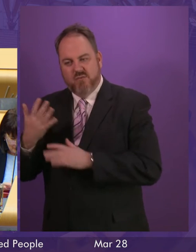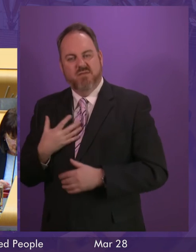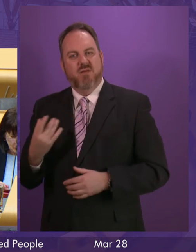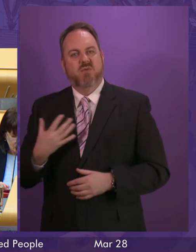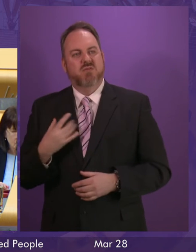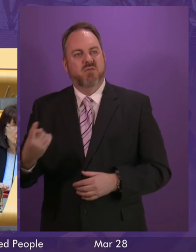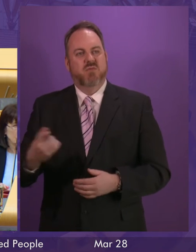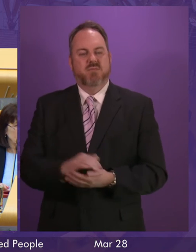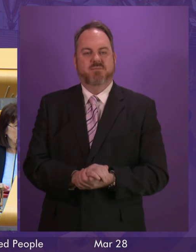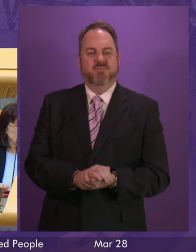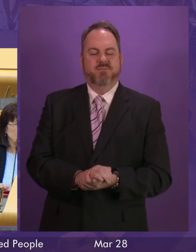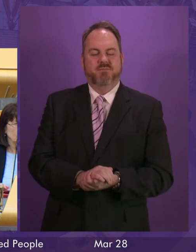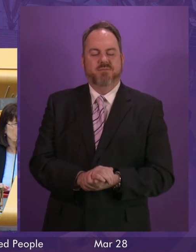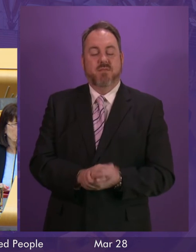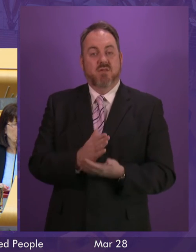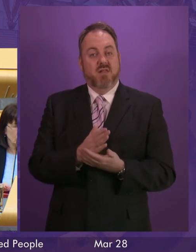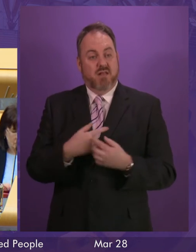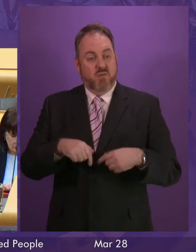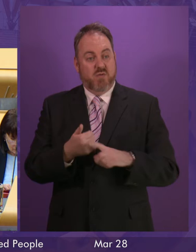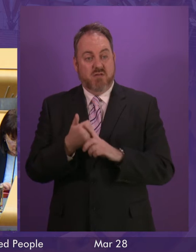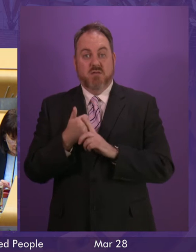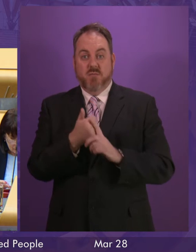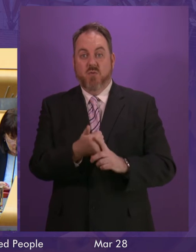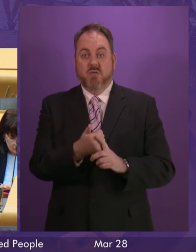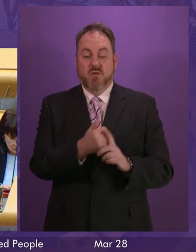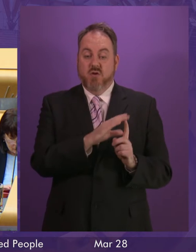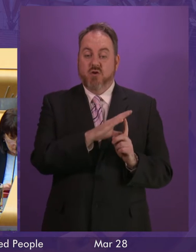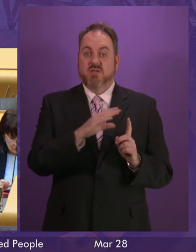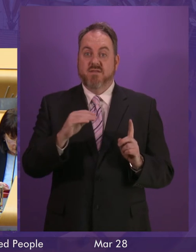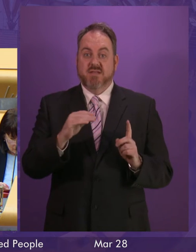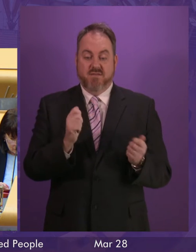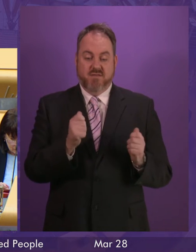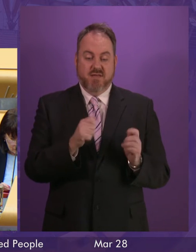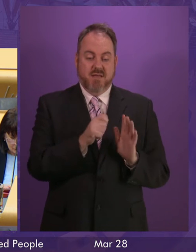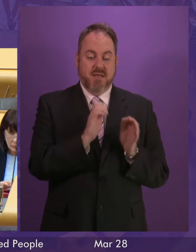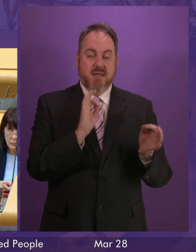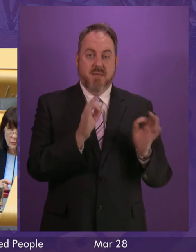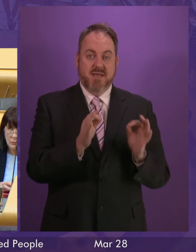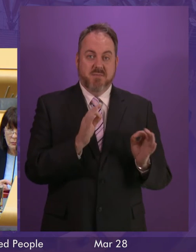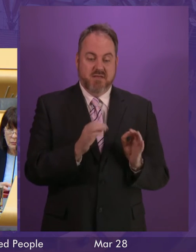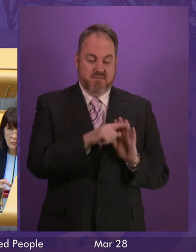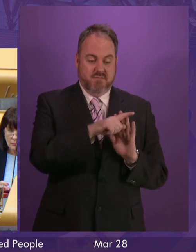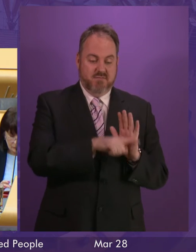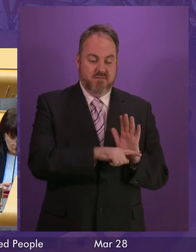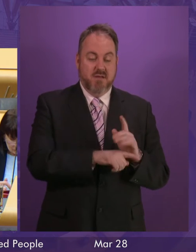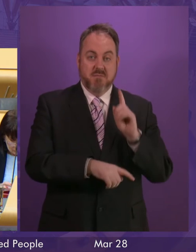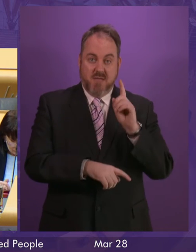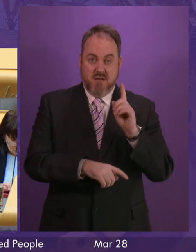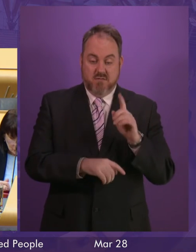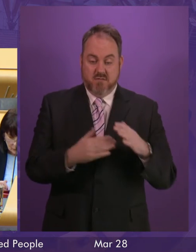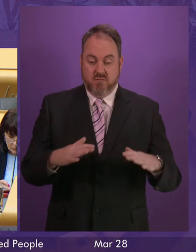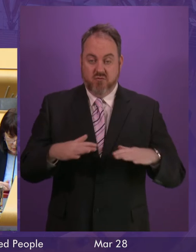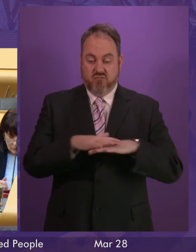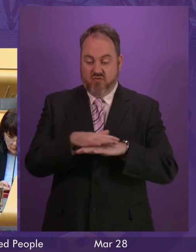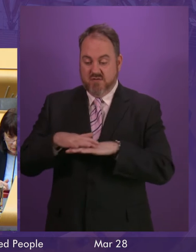We will be supporting the Conservative Amendment this afternoon as well, but I do say gently that cross-government work